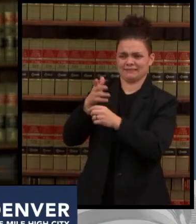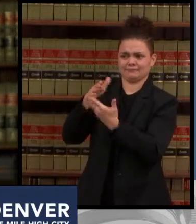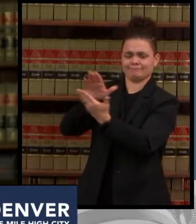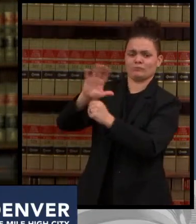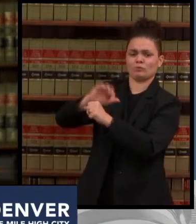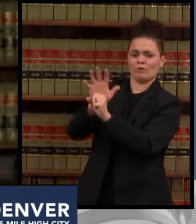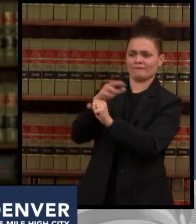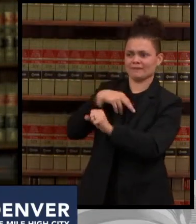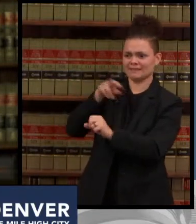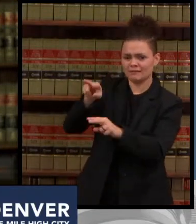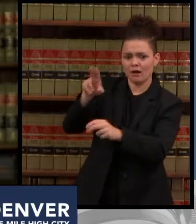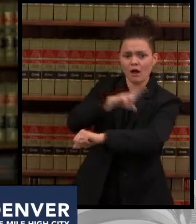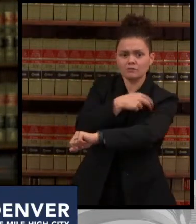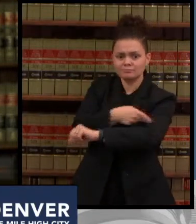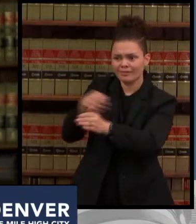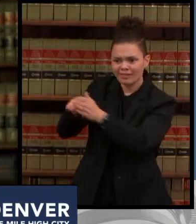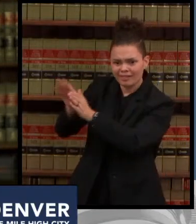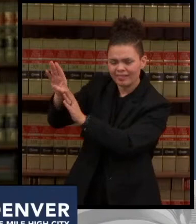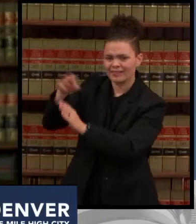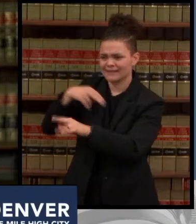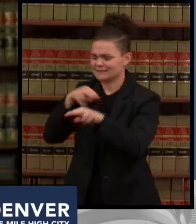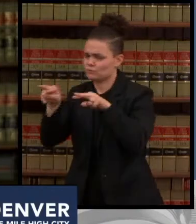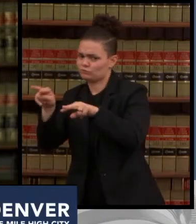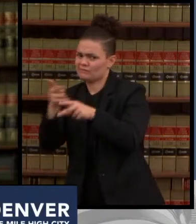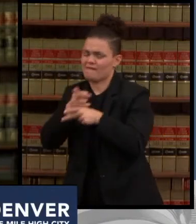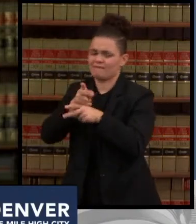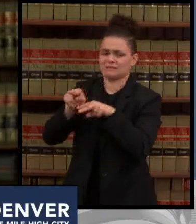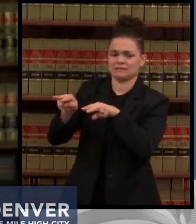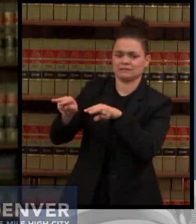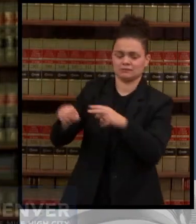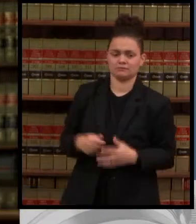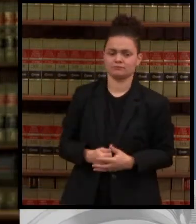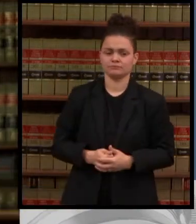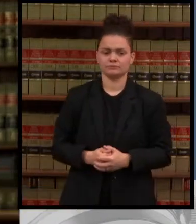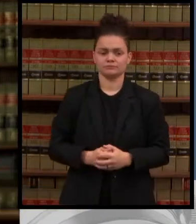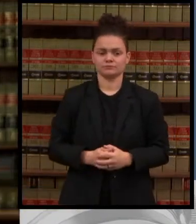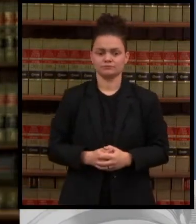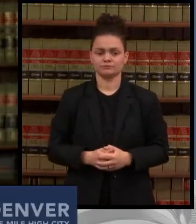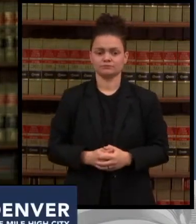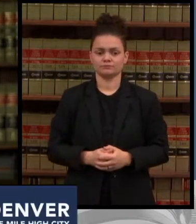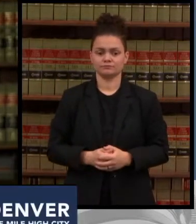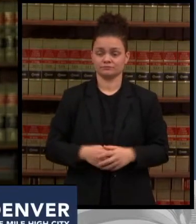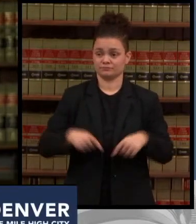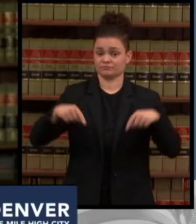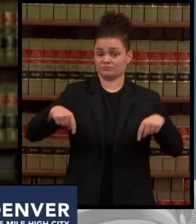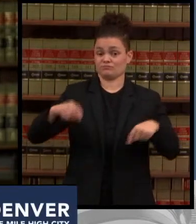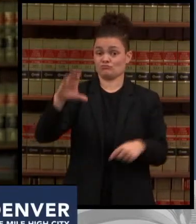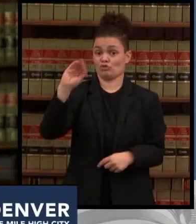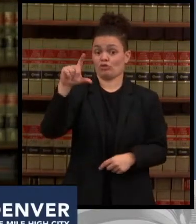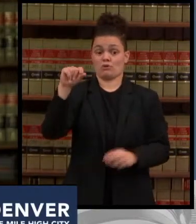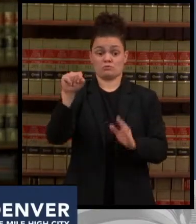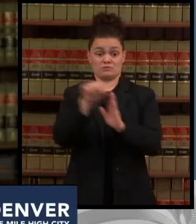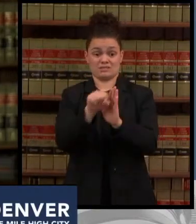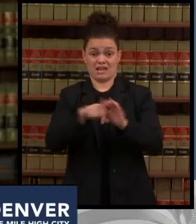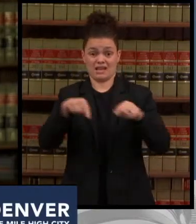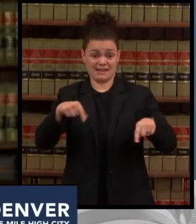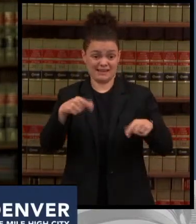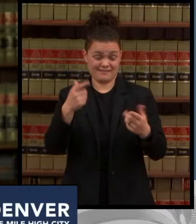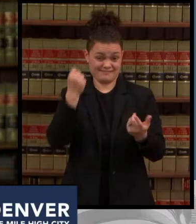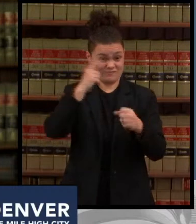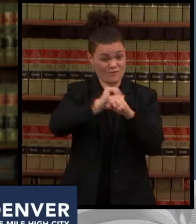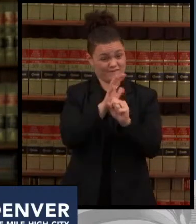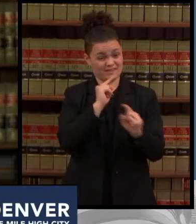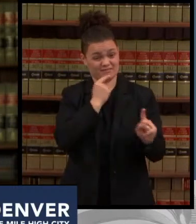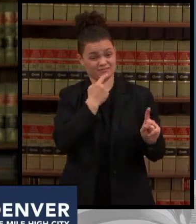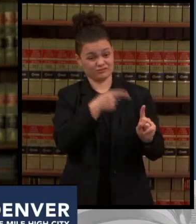reduced hospital capacity that we've been facing, frankly, as a state, but very specifically as a region. We have